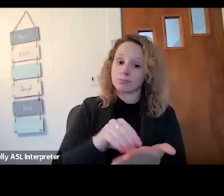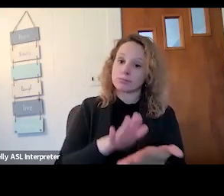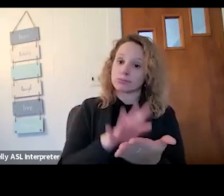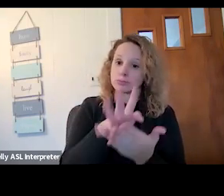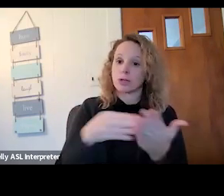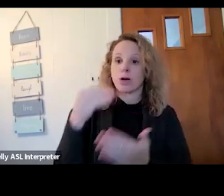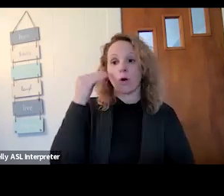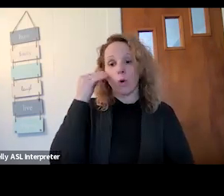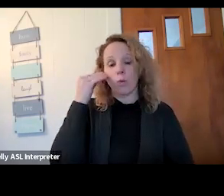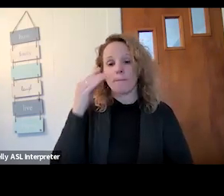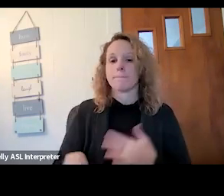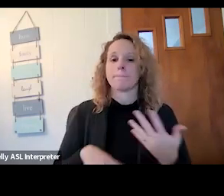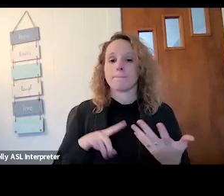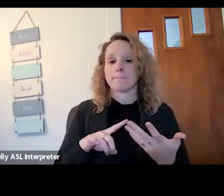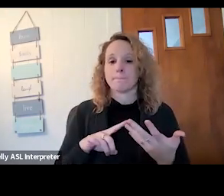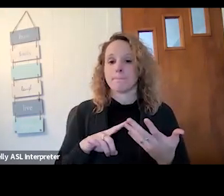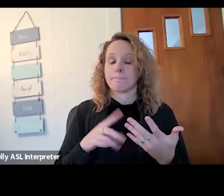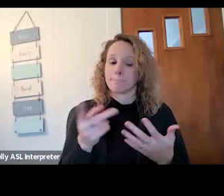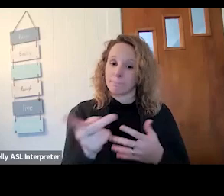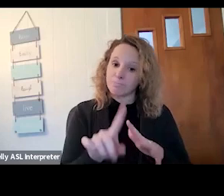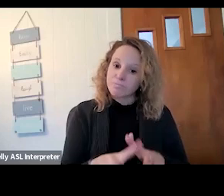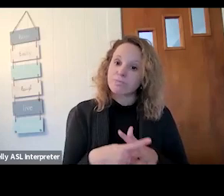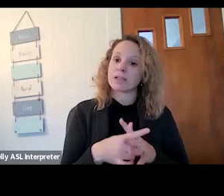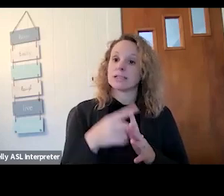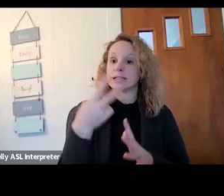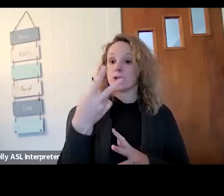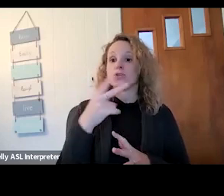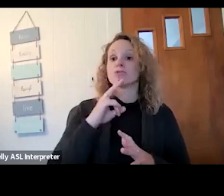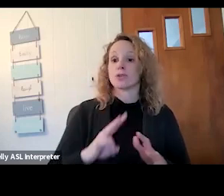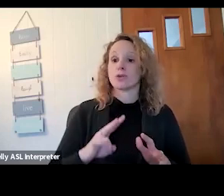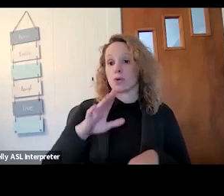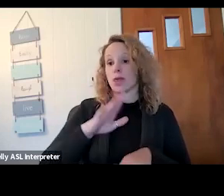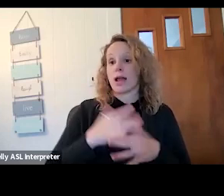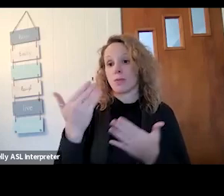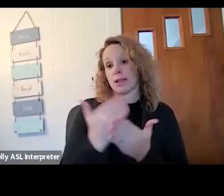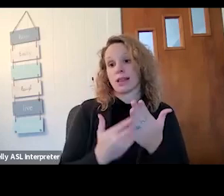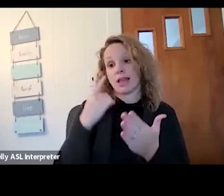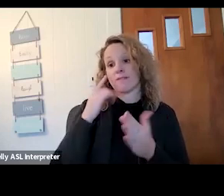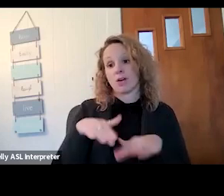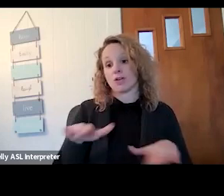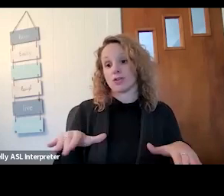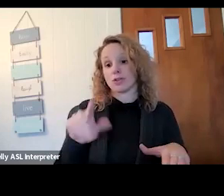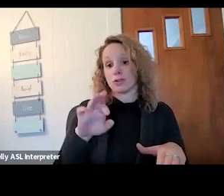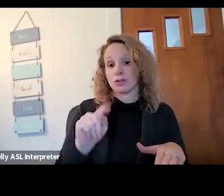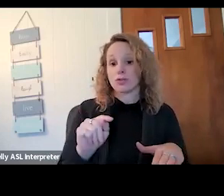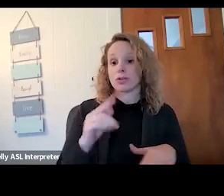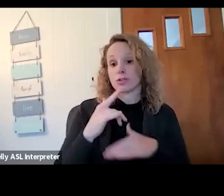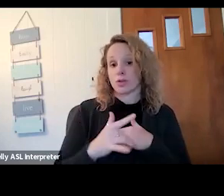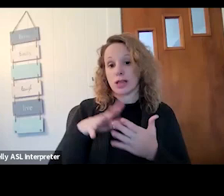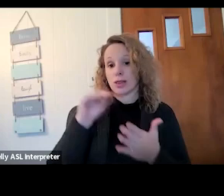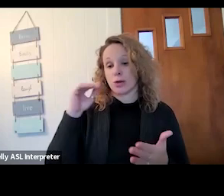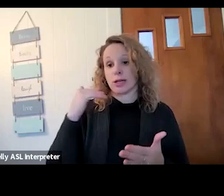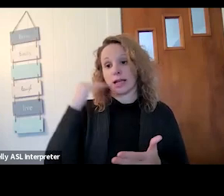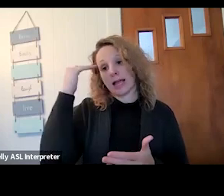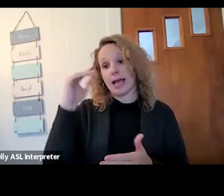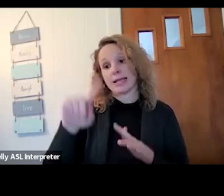upon completion. They took the initiative to place her 2-year-old on the waiting list for the Children's Trust Early Learning Head Start program.